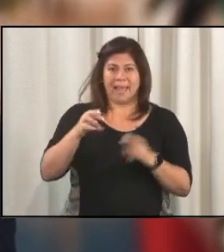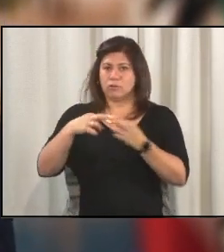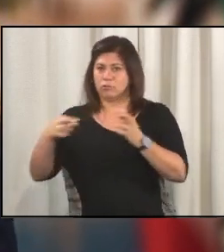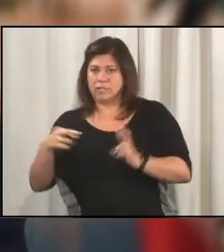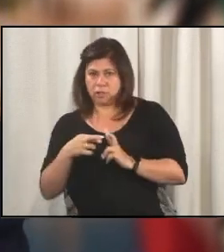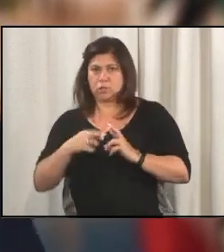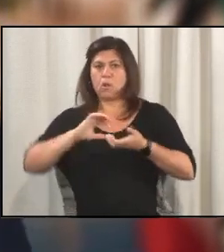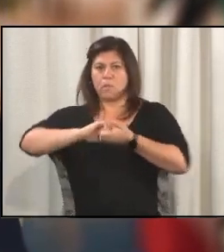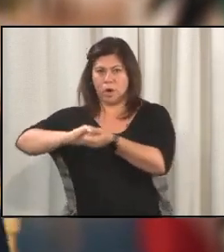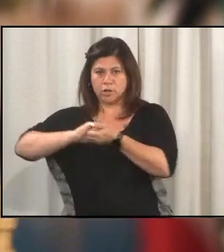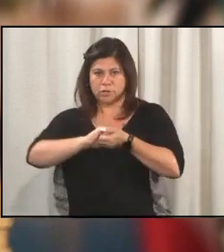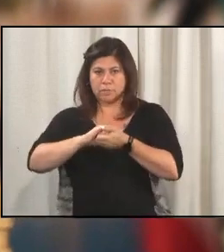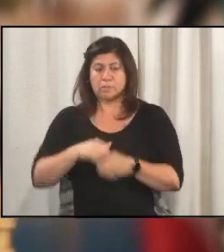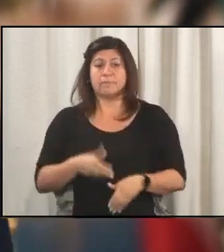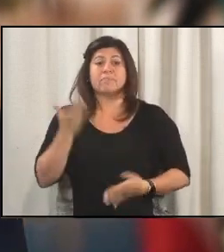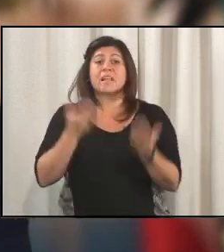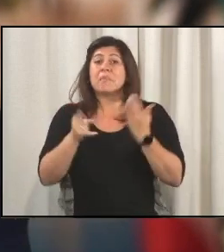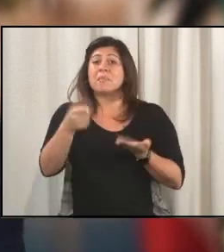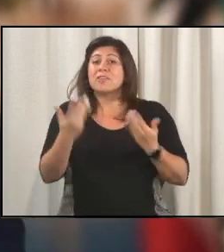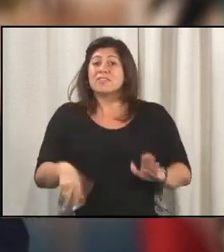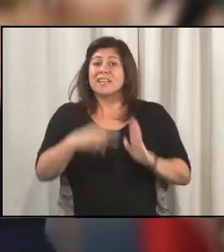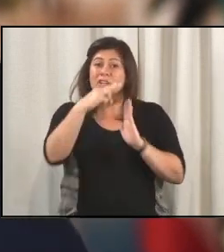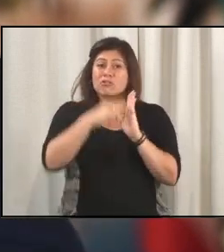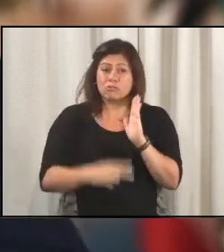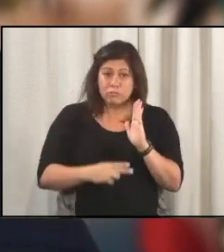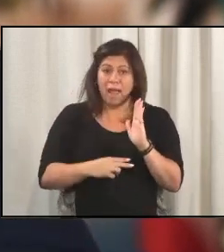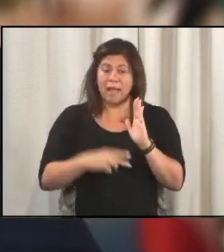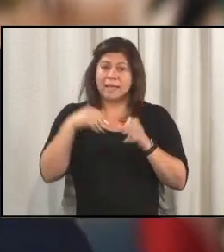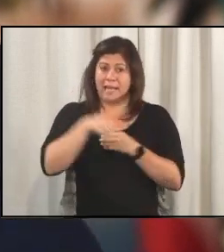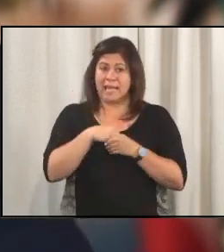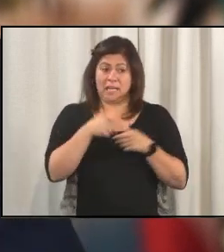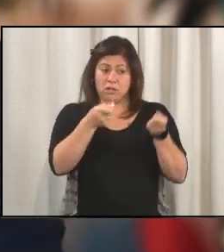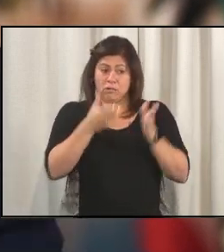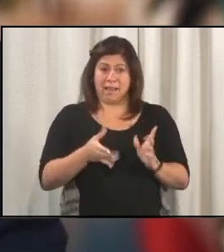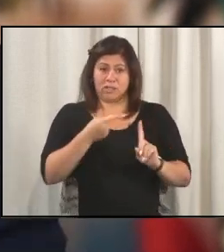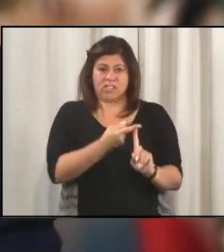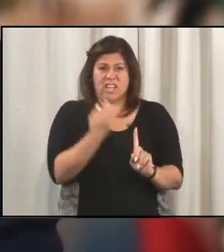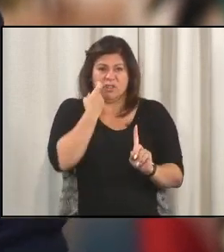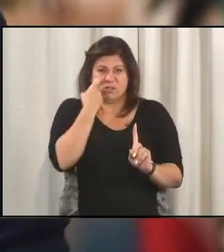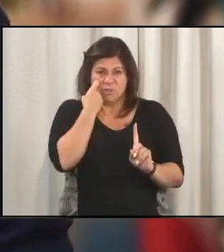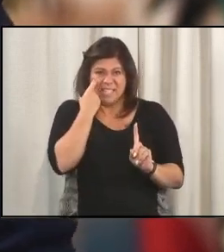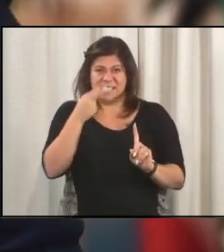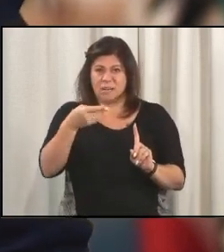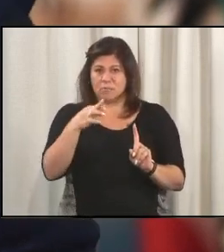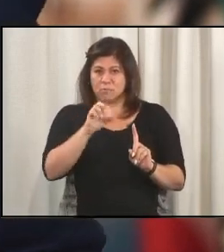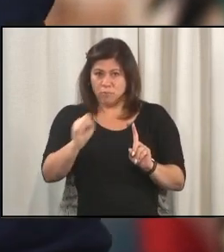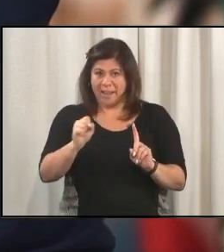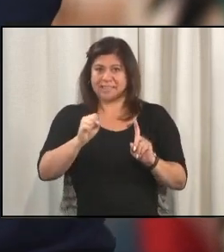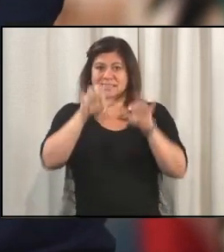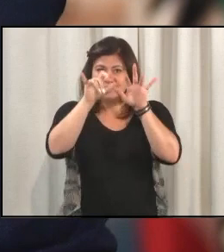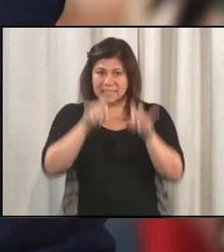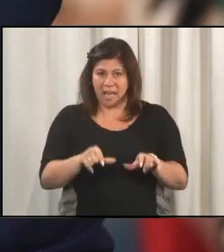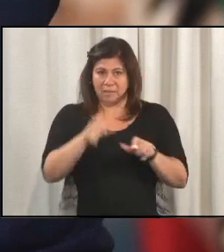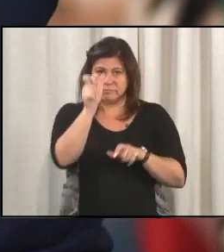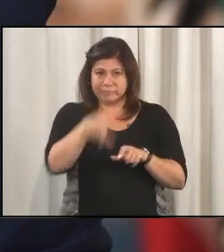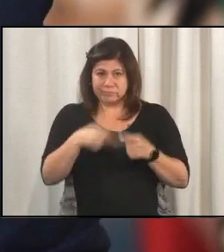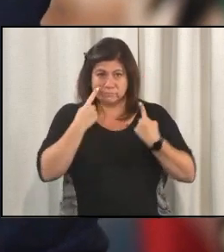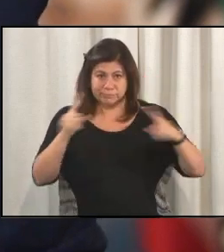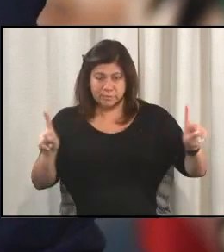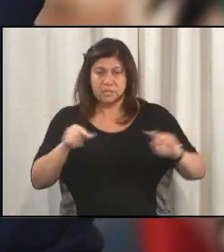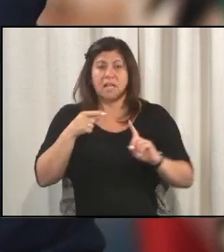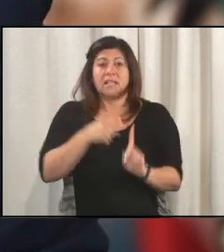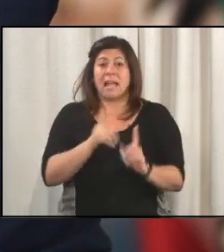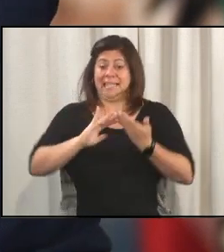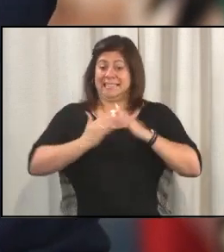read in the health department's director's latest press telegram column on homelessness, the city is prioritizing mental